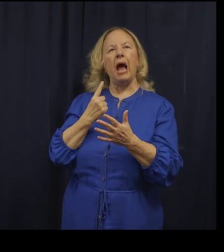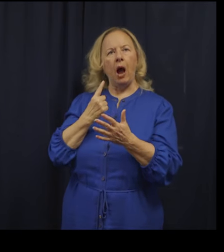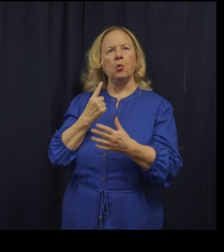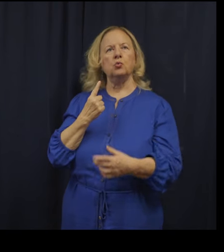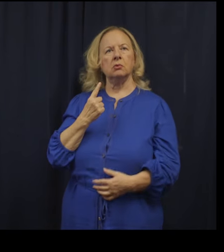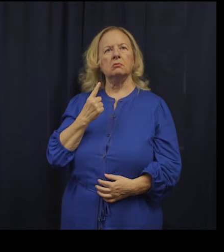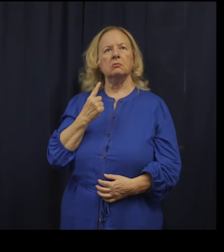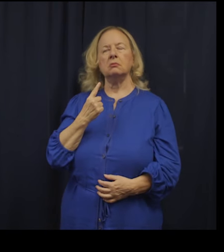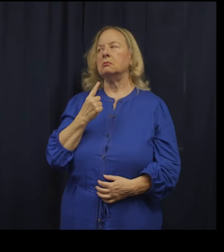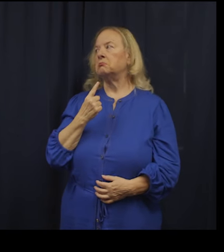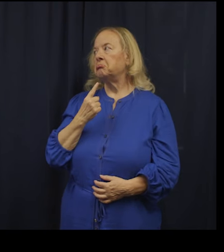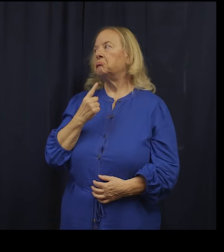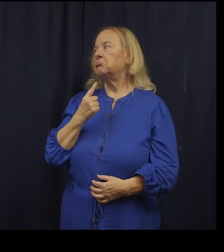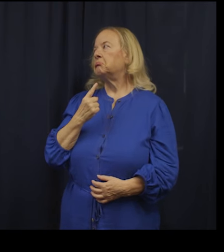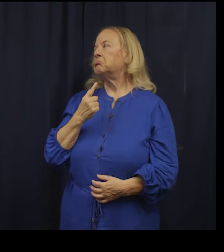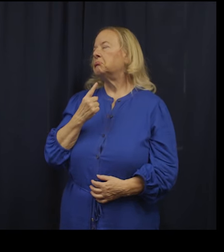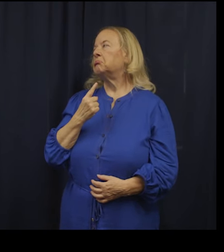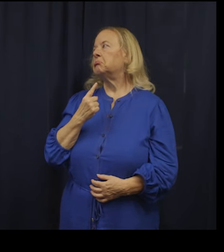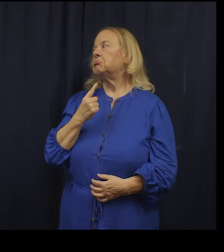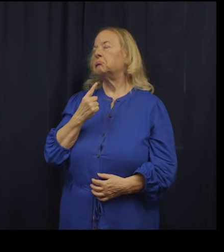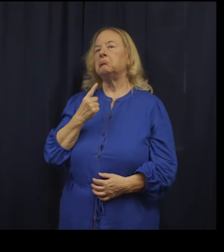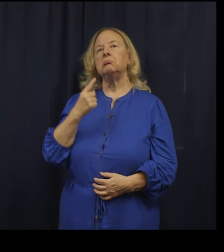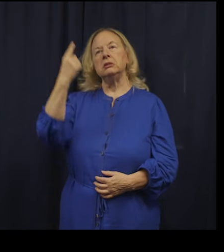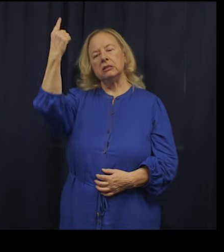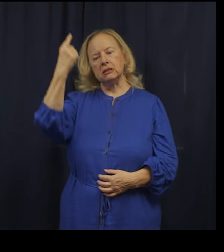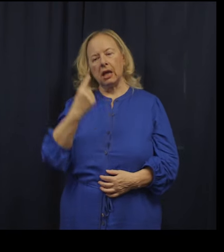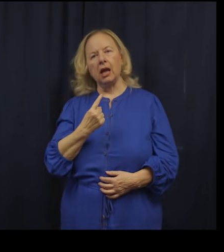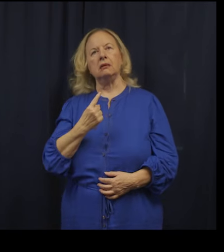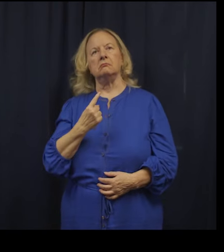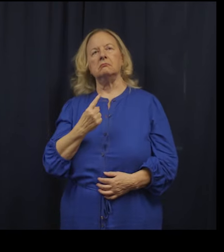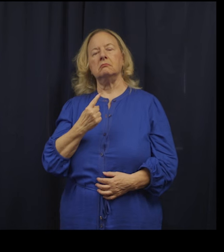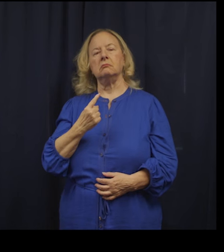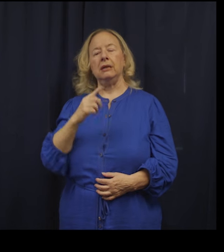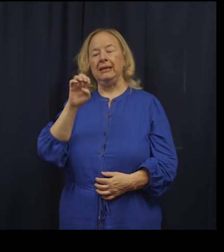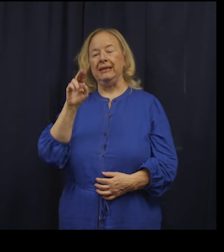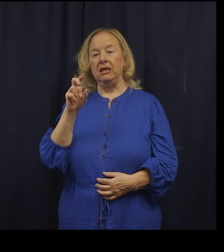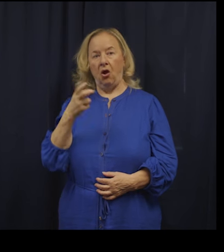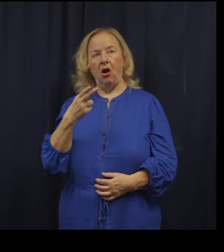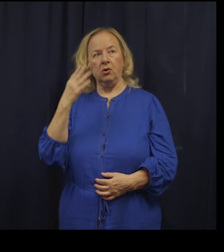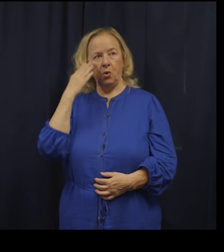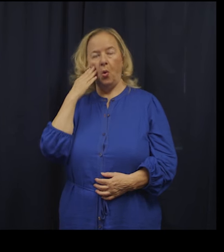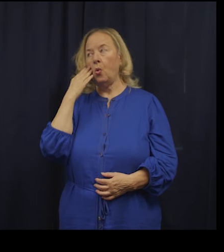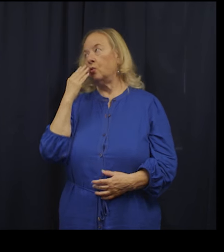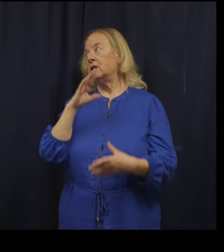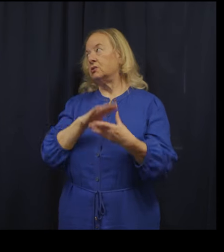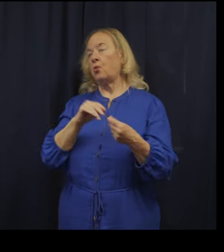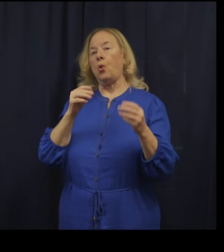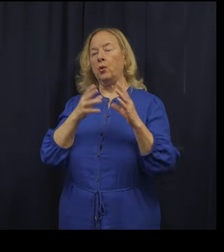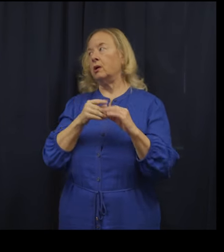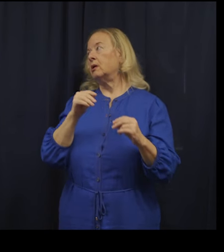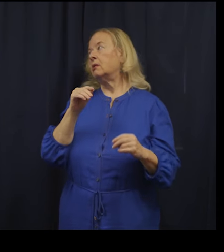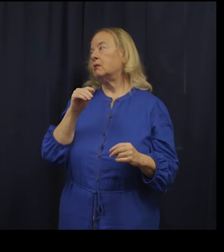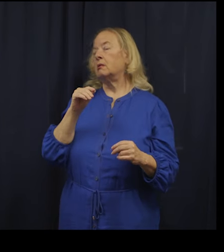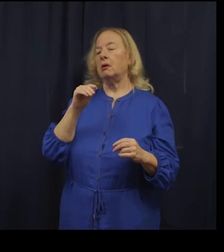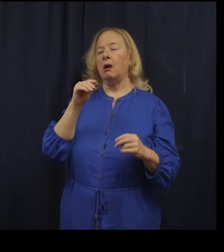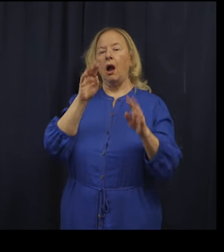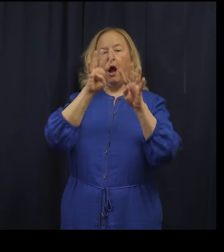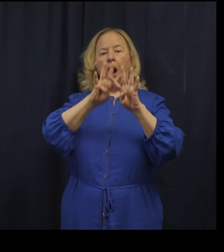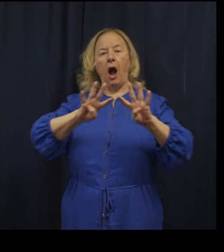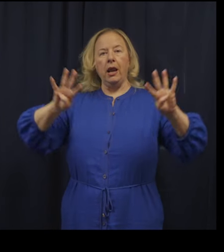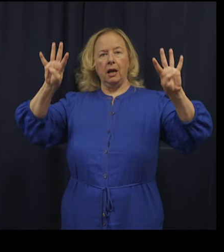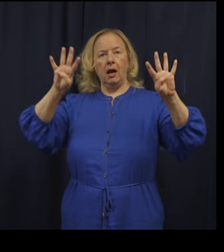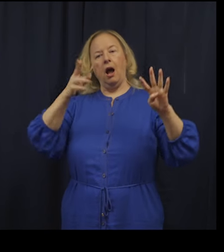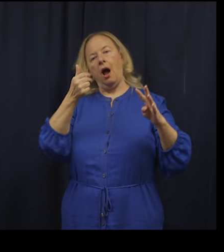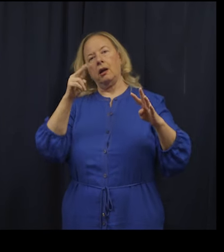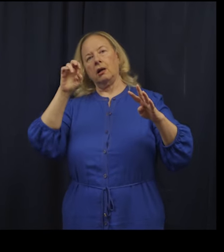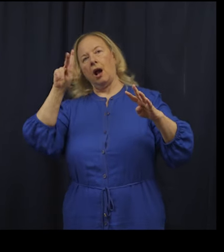come down or descend. Well, we all know who Enoch is. And when we think of Hanukkah,